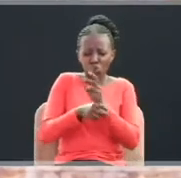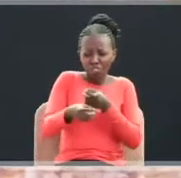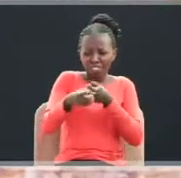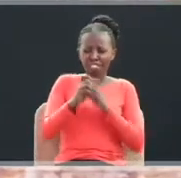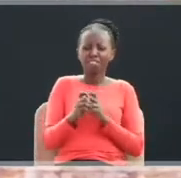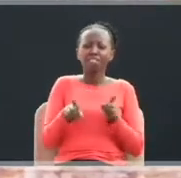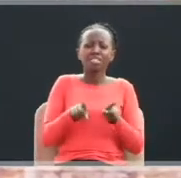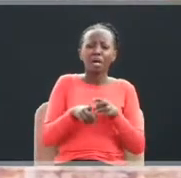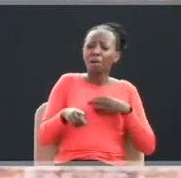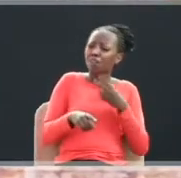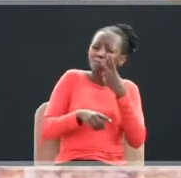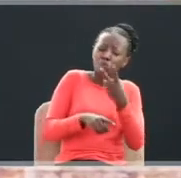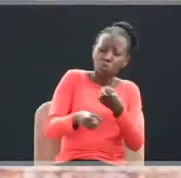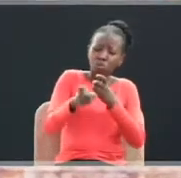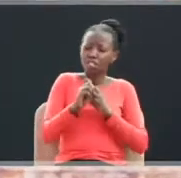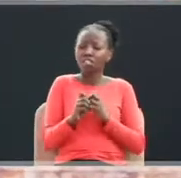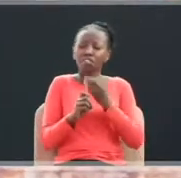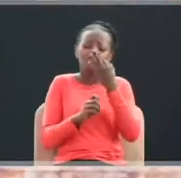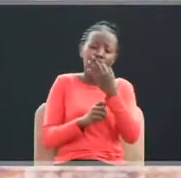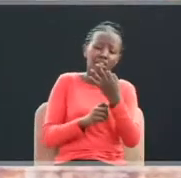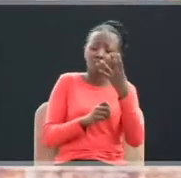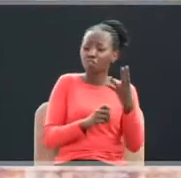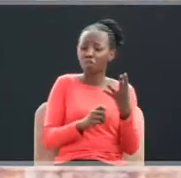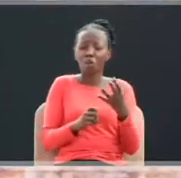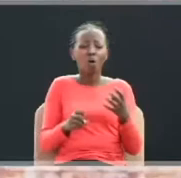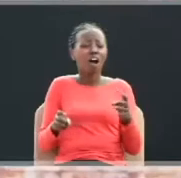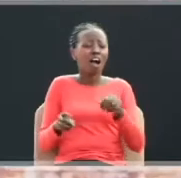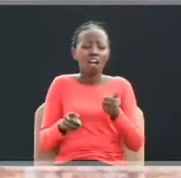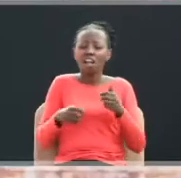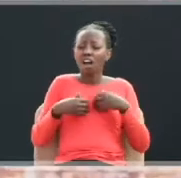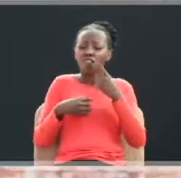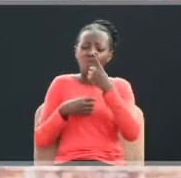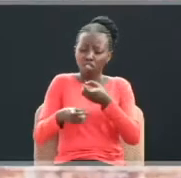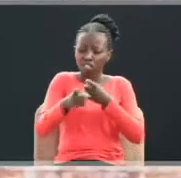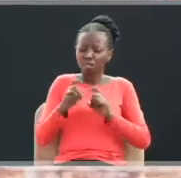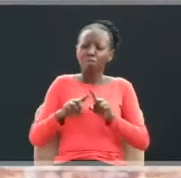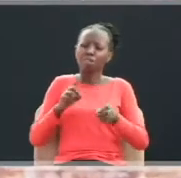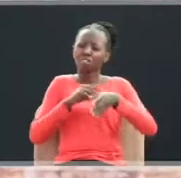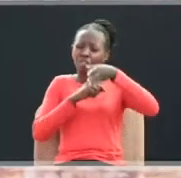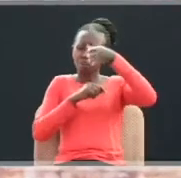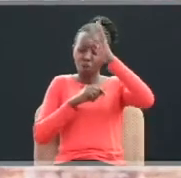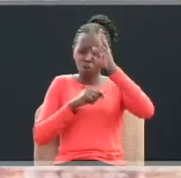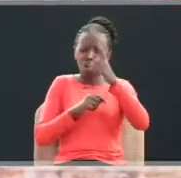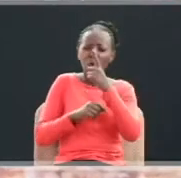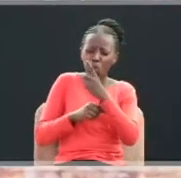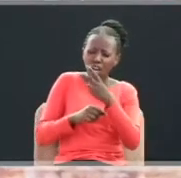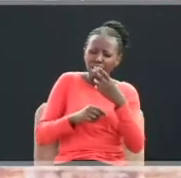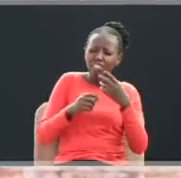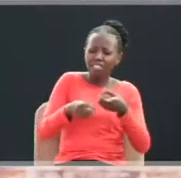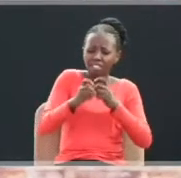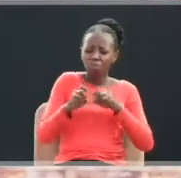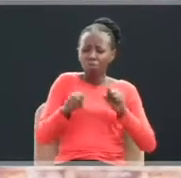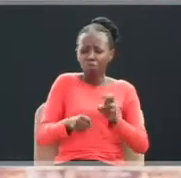Some have two, some have three, some have four, others have one. But your Father, it is that one, how we are going to use